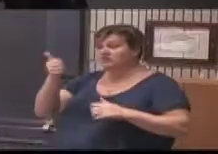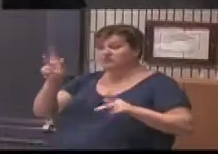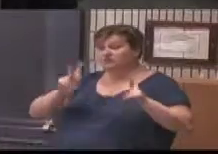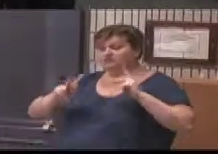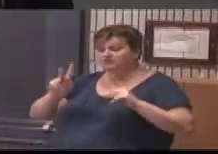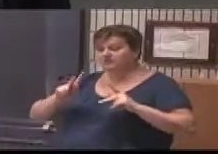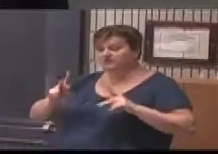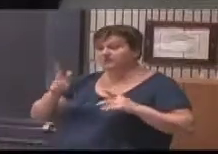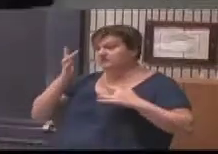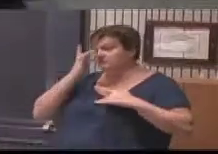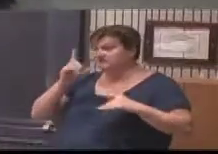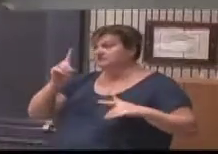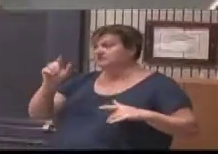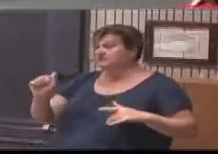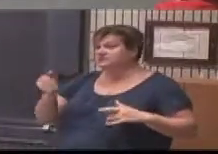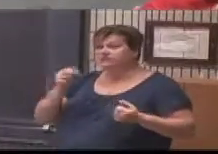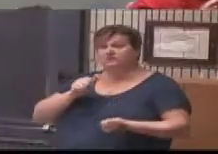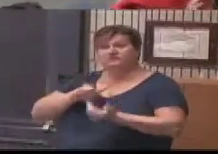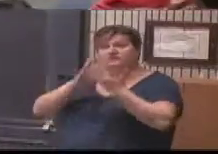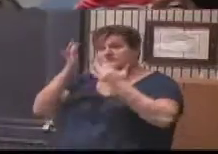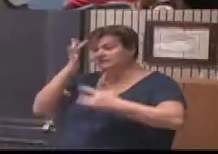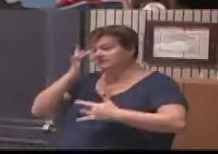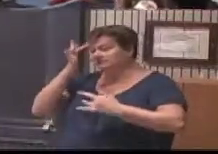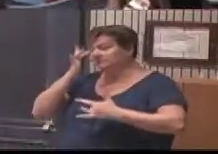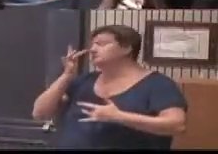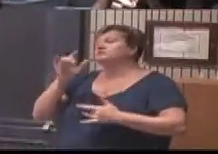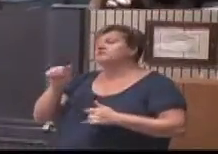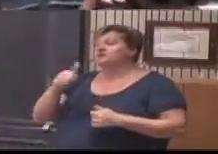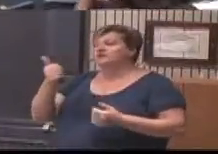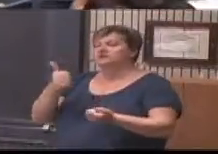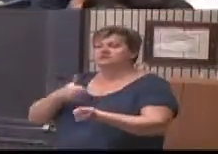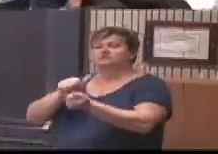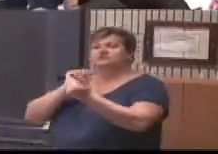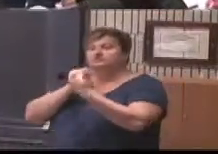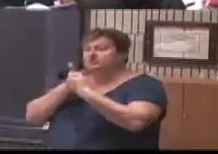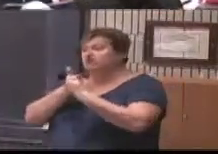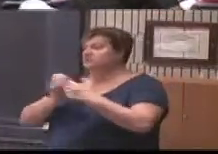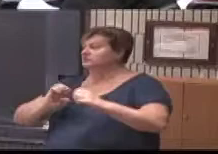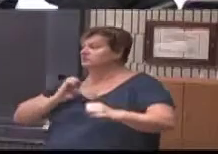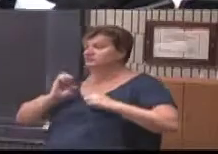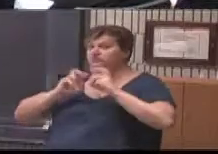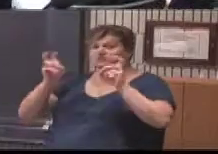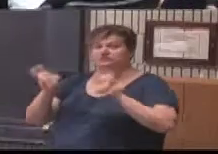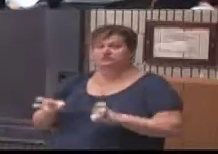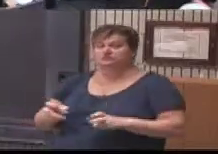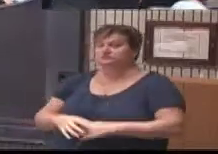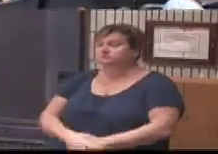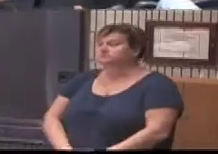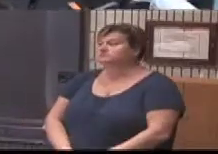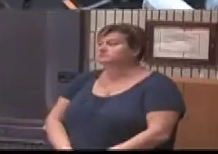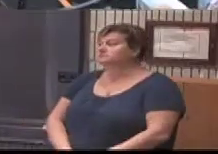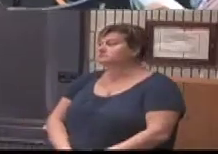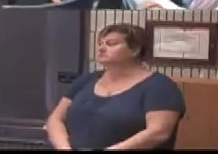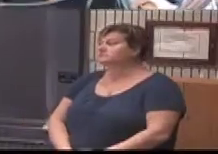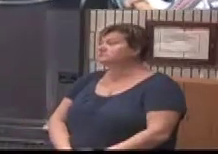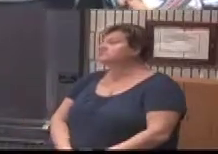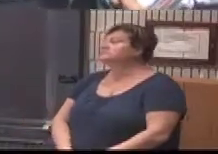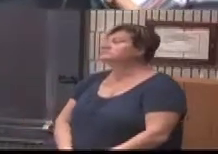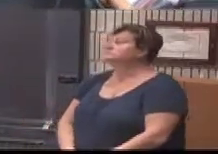people with disabilities or facing an illness or any challenges or emotional issues.